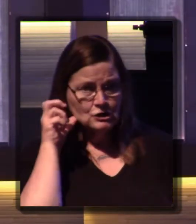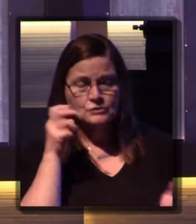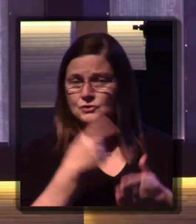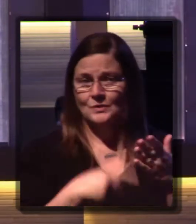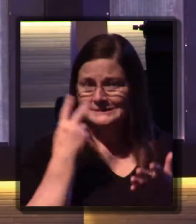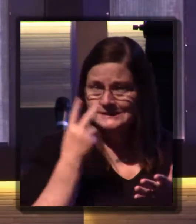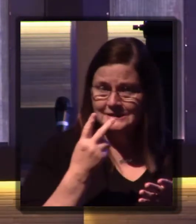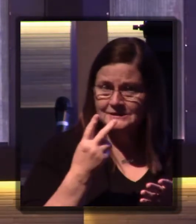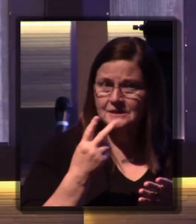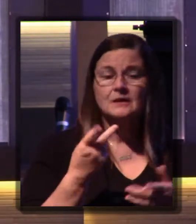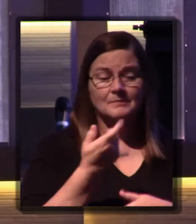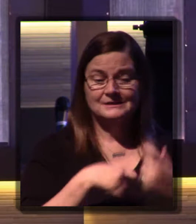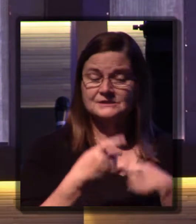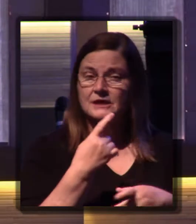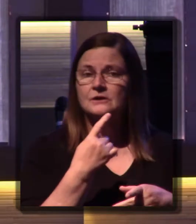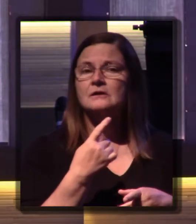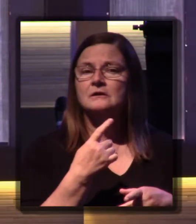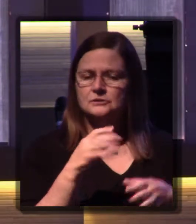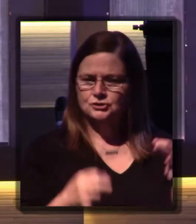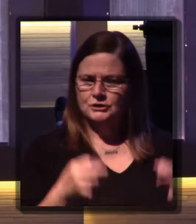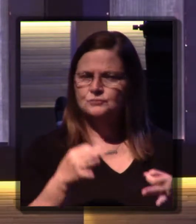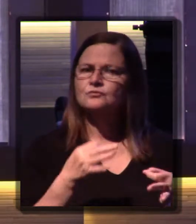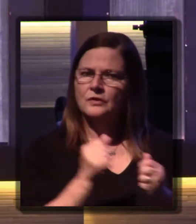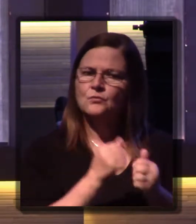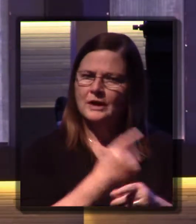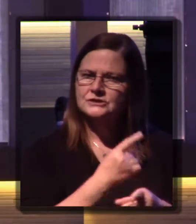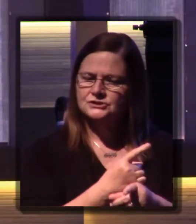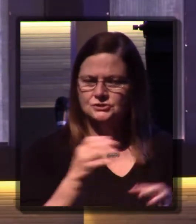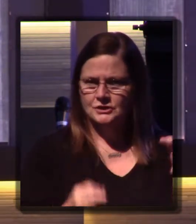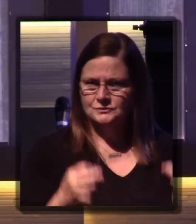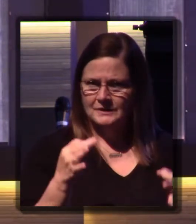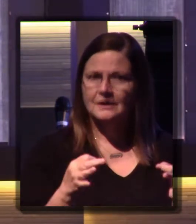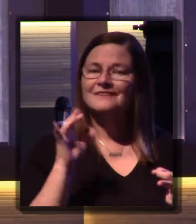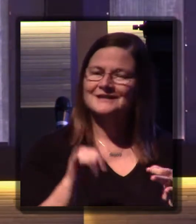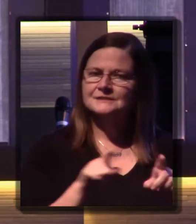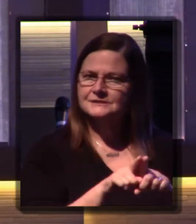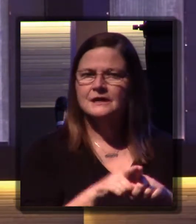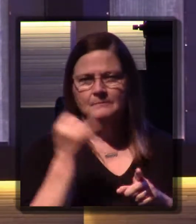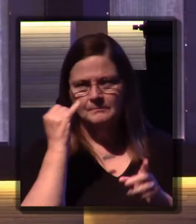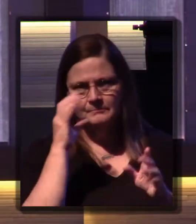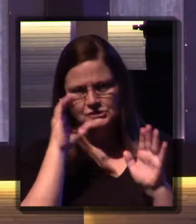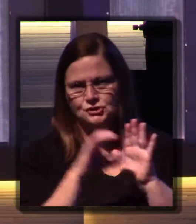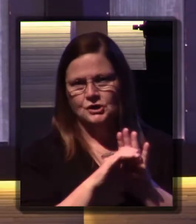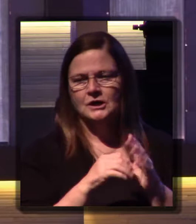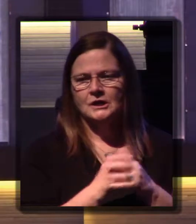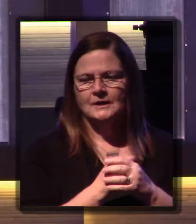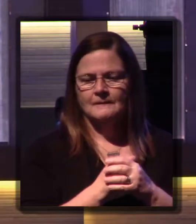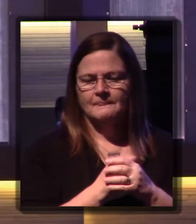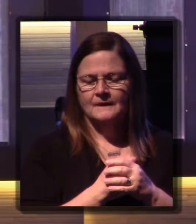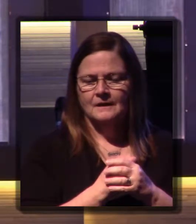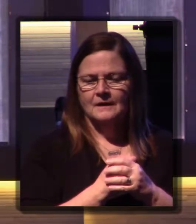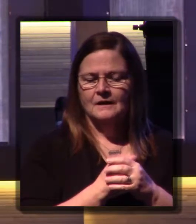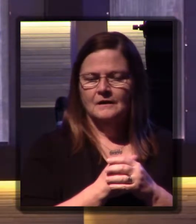hear or his eyes see, but with righteous judgment, That's the same picture. He's saying that the